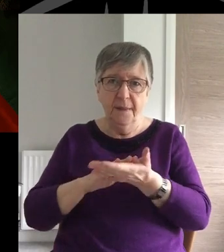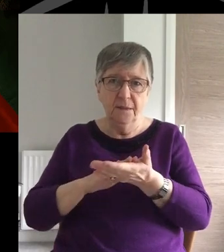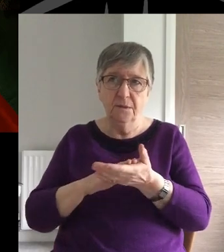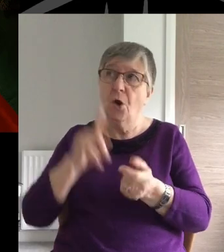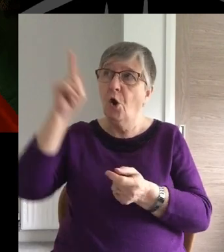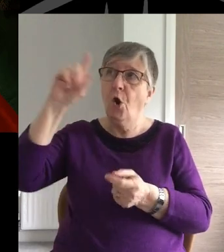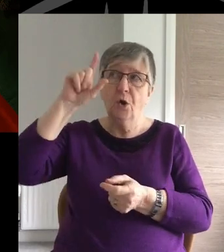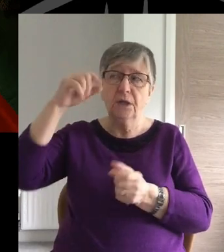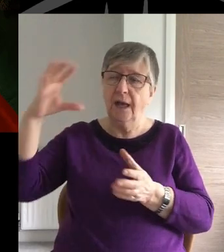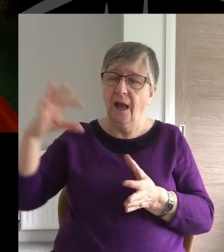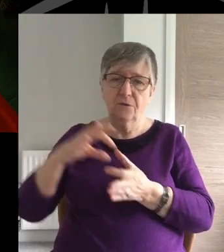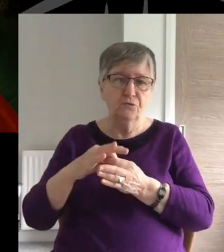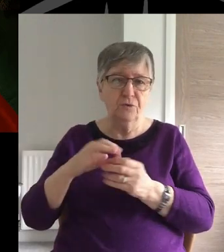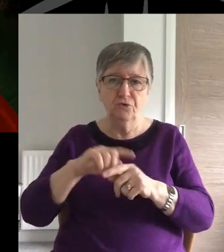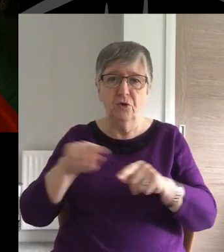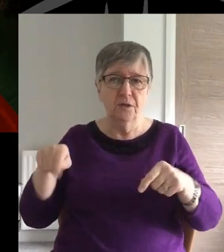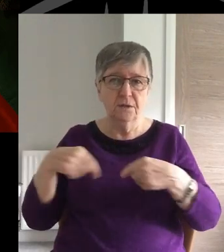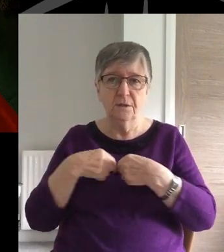God.